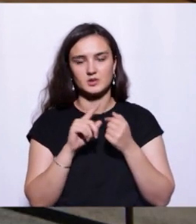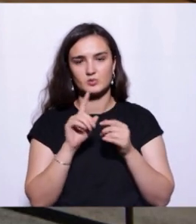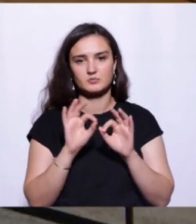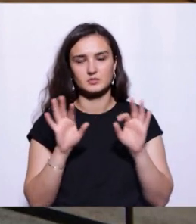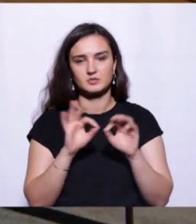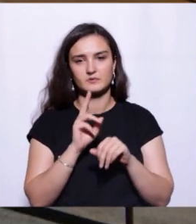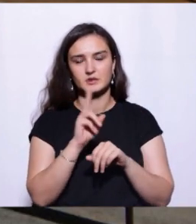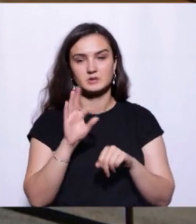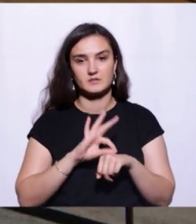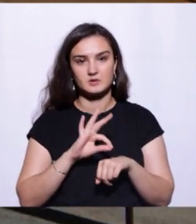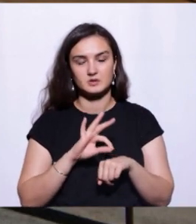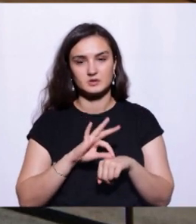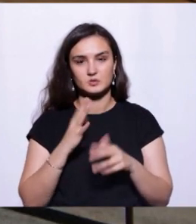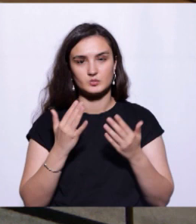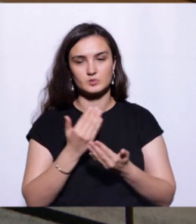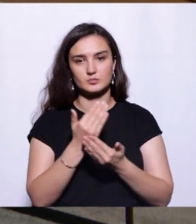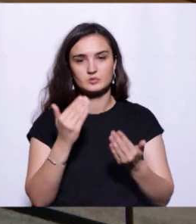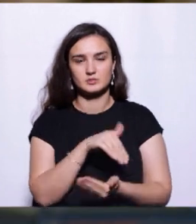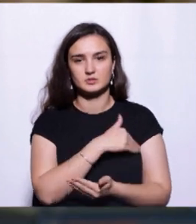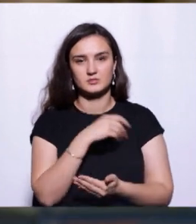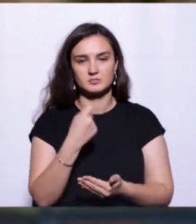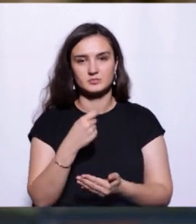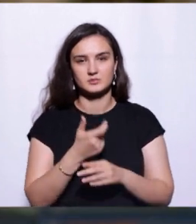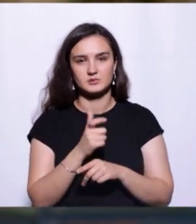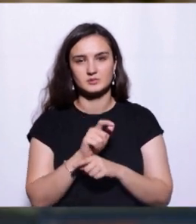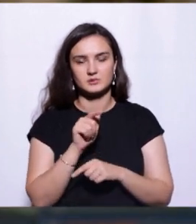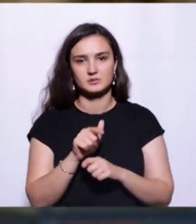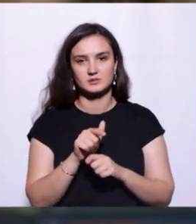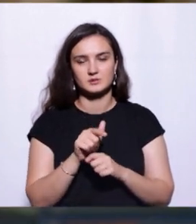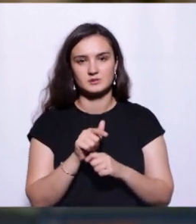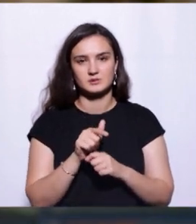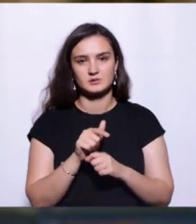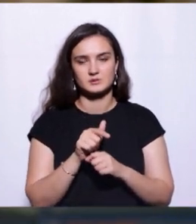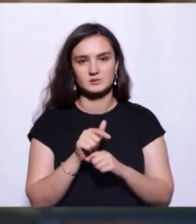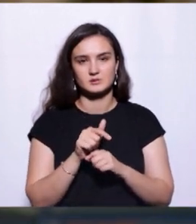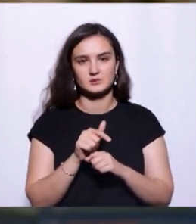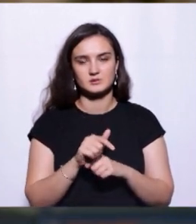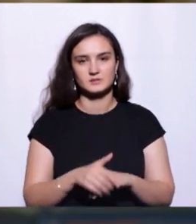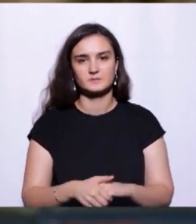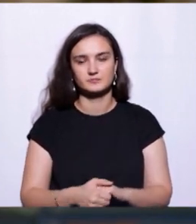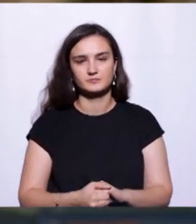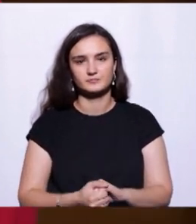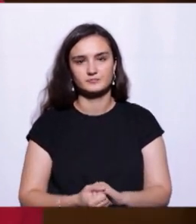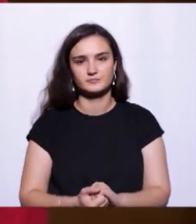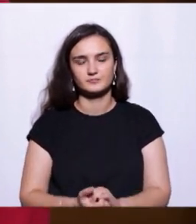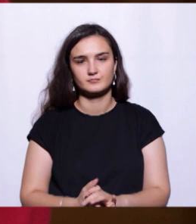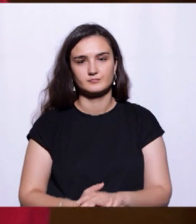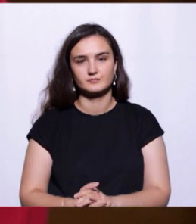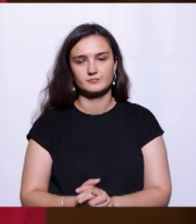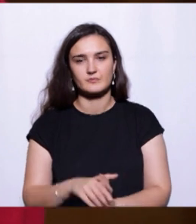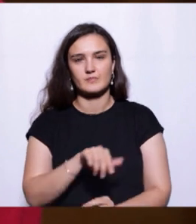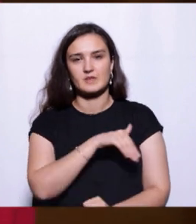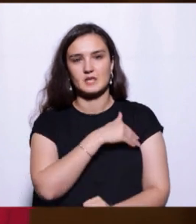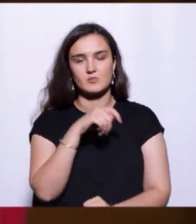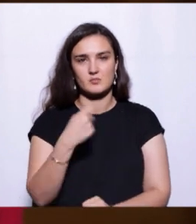tell if someone is sick if their temperature is too high or even too low.